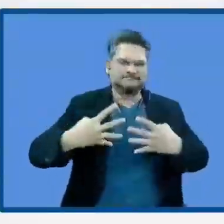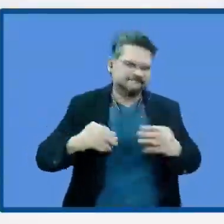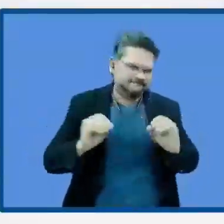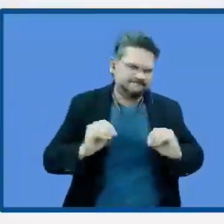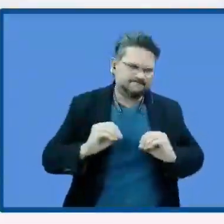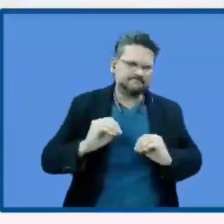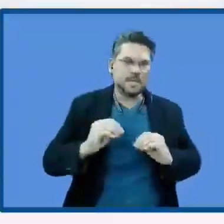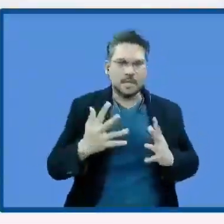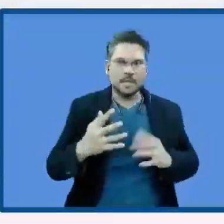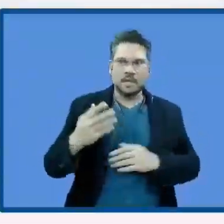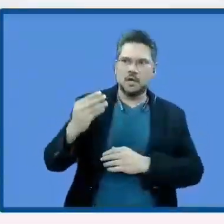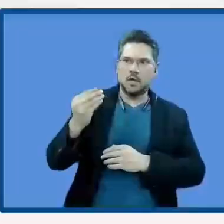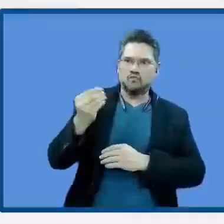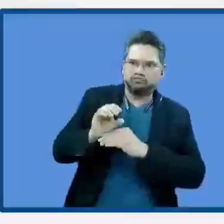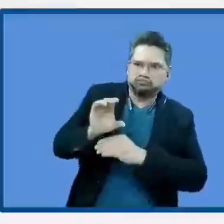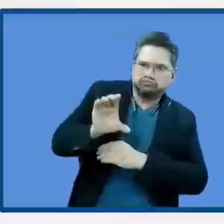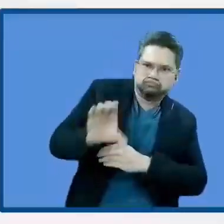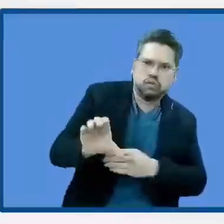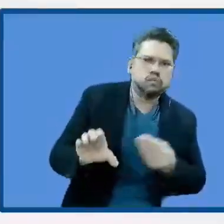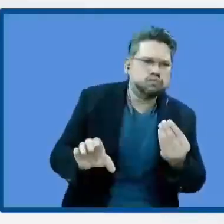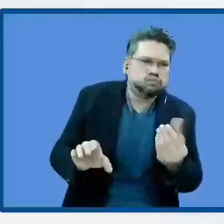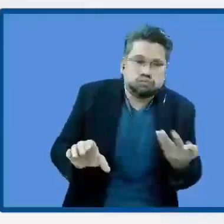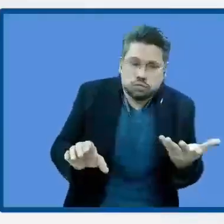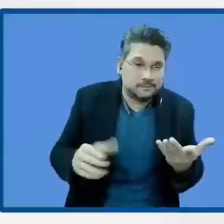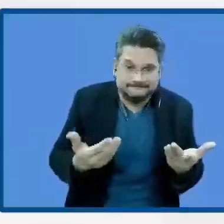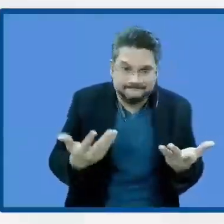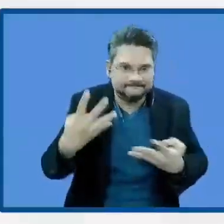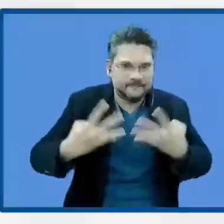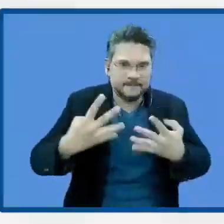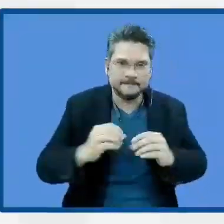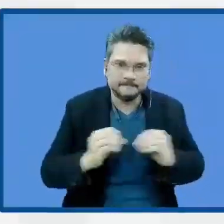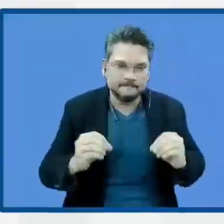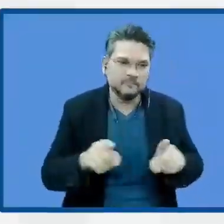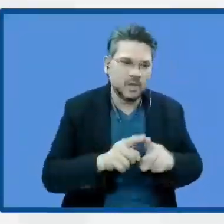the country, by the state, in all the themes and sub-themes